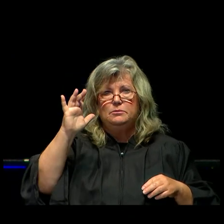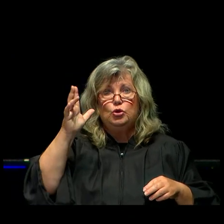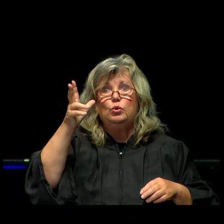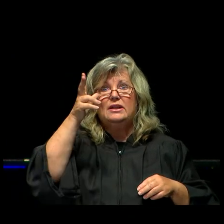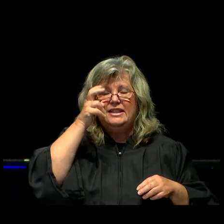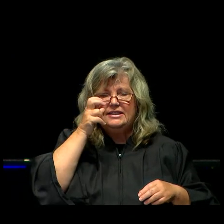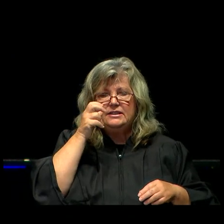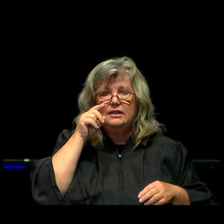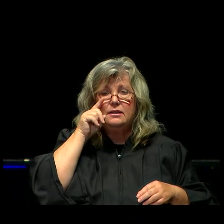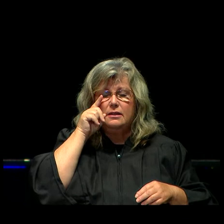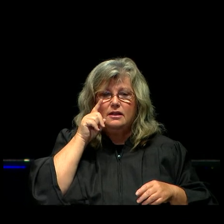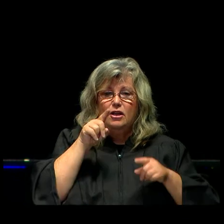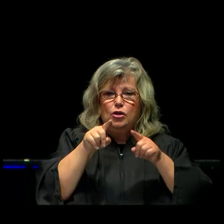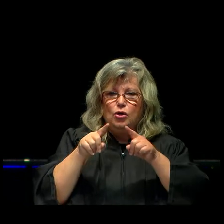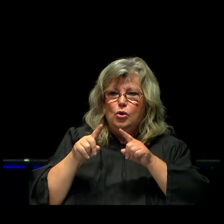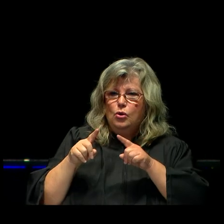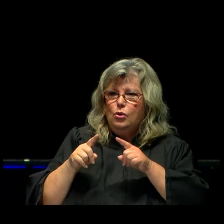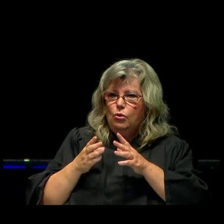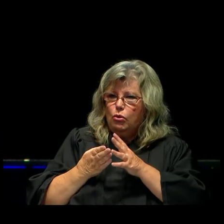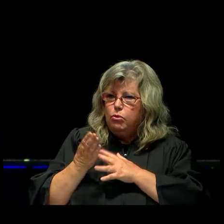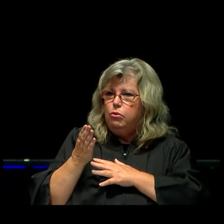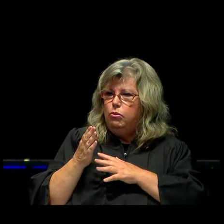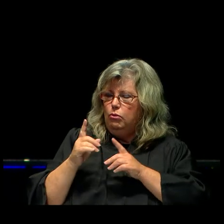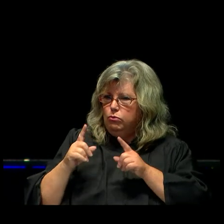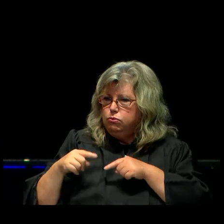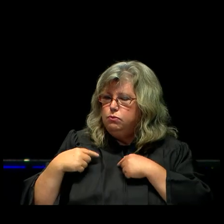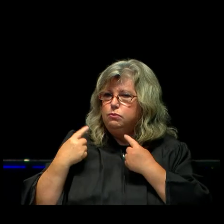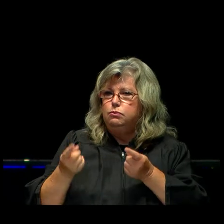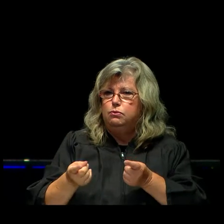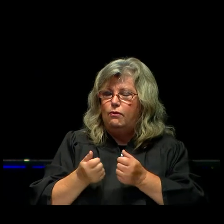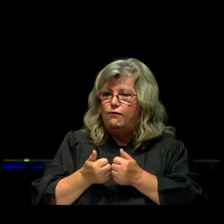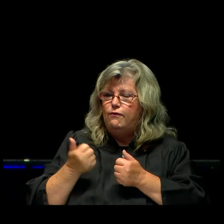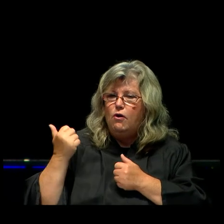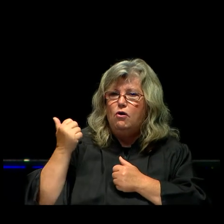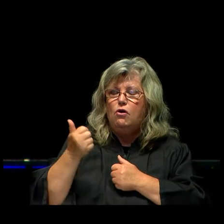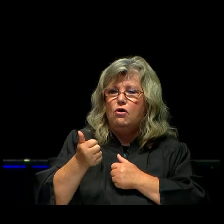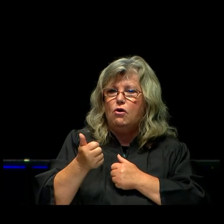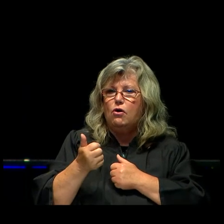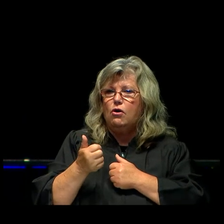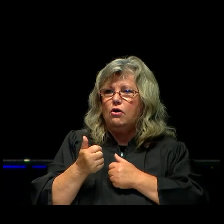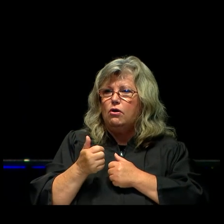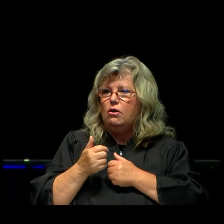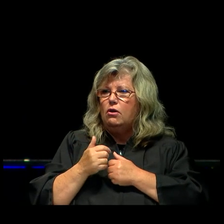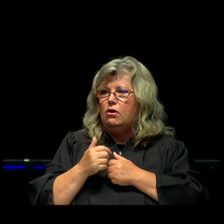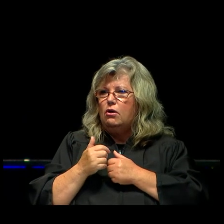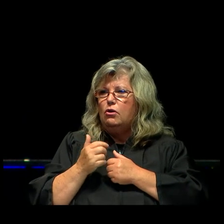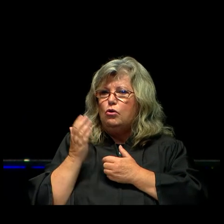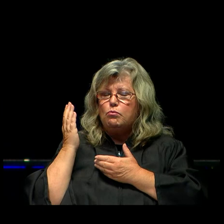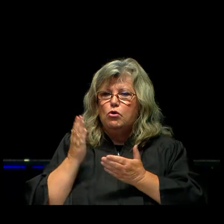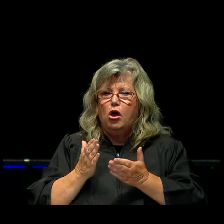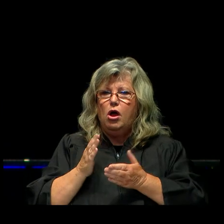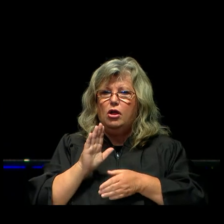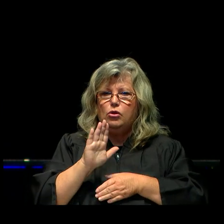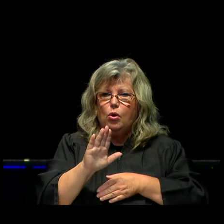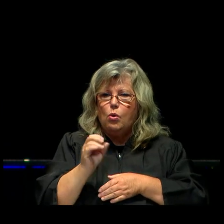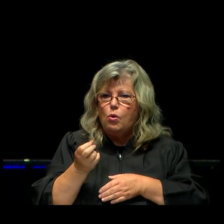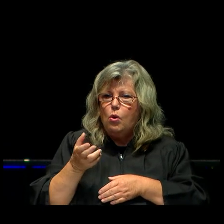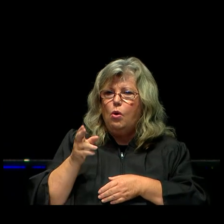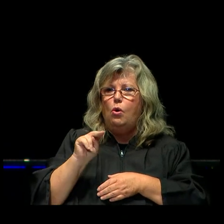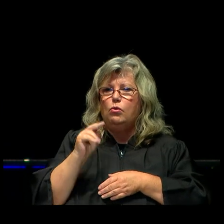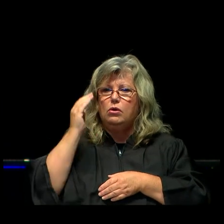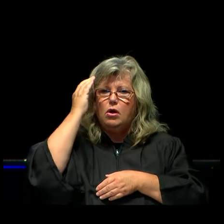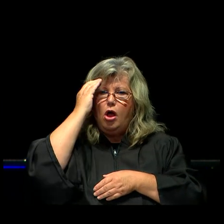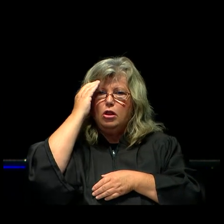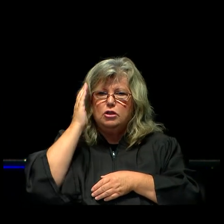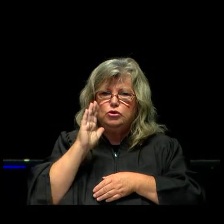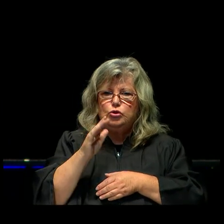you've come a very long way, and you've really brought us your own knowledge, your own